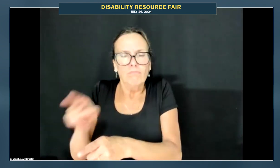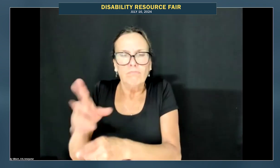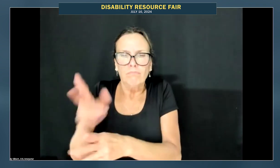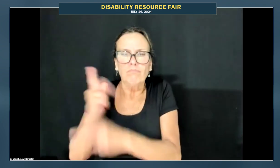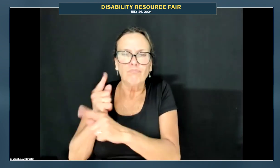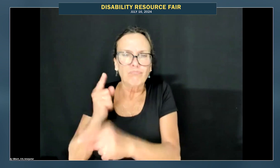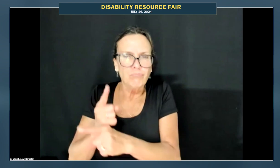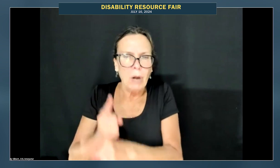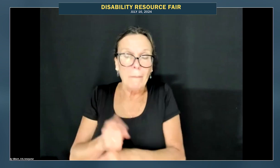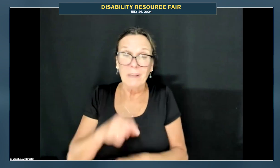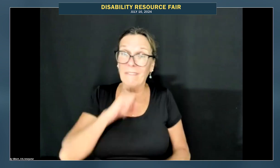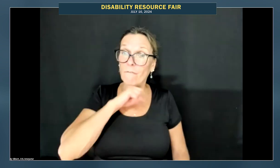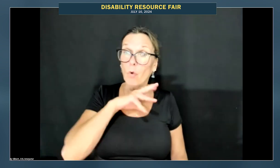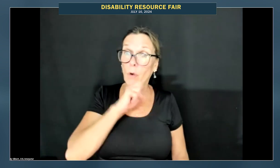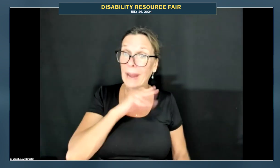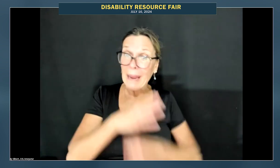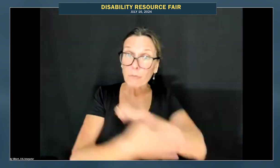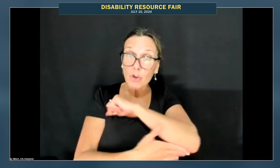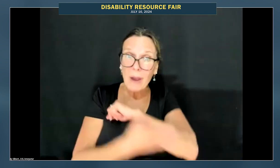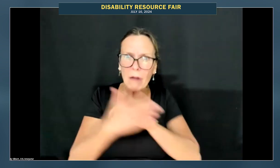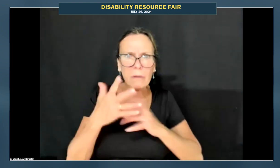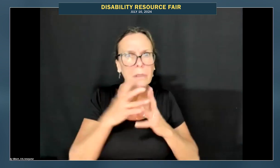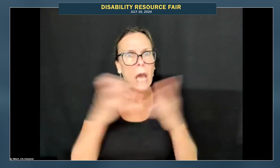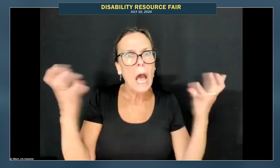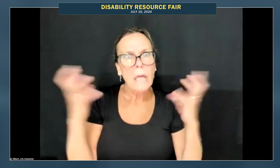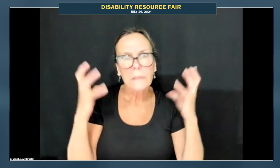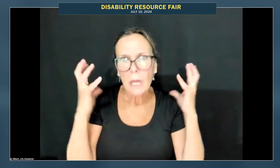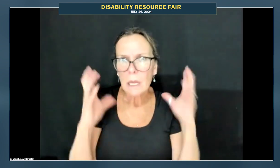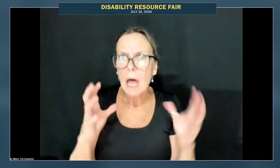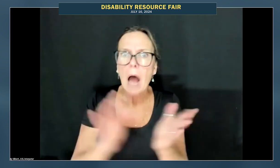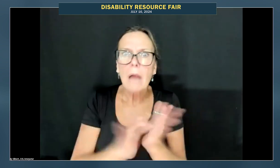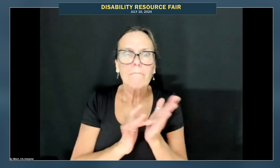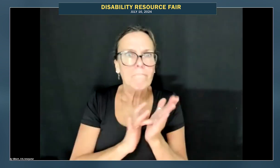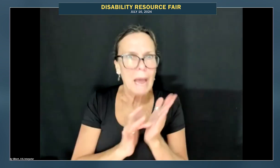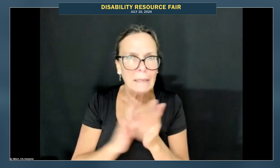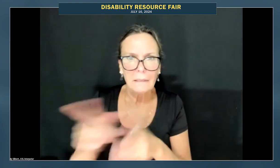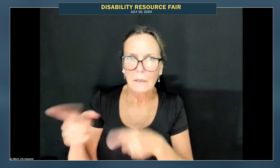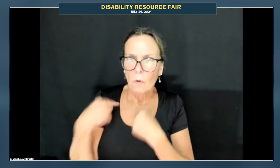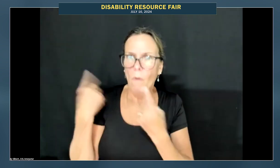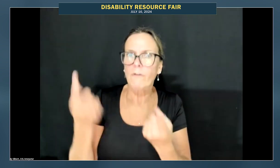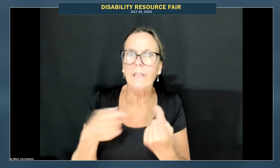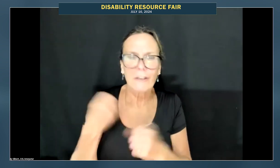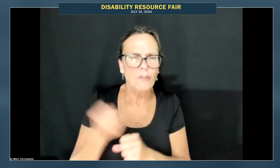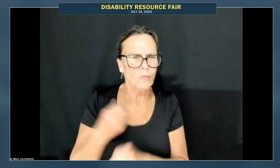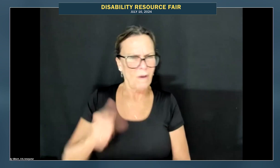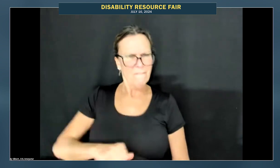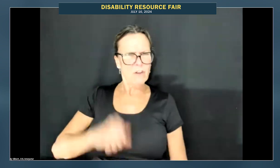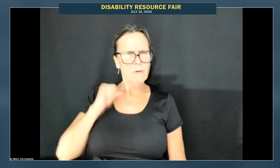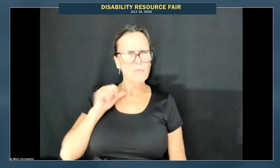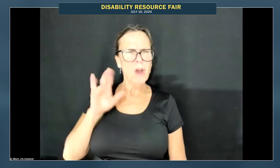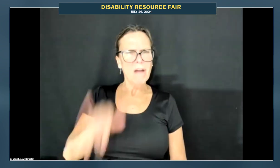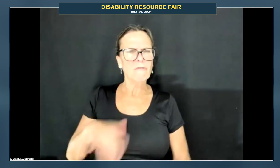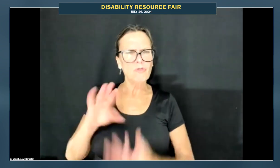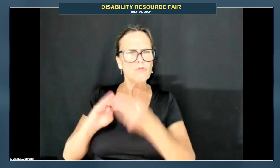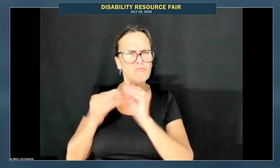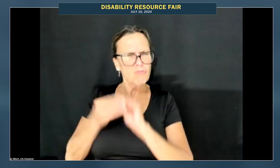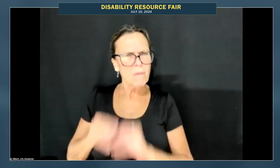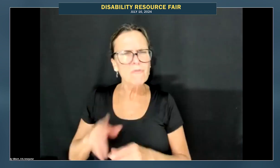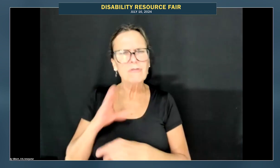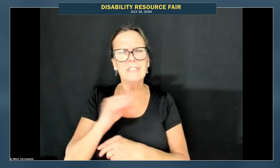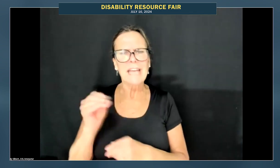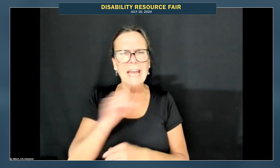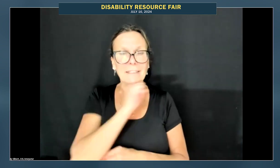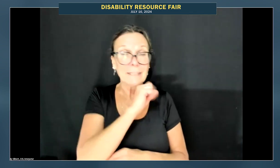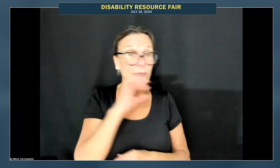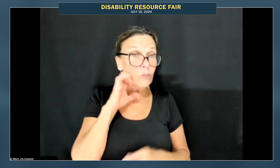Hampshire County, that's an awful lot of pills over the years. So we're very proud of that statistic and very proud of the work that the seniors have done getting the word